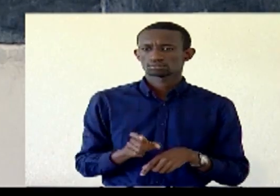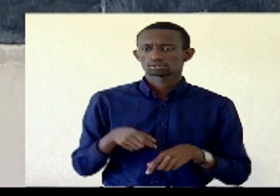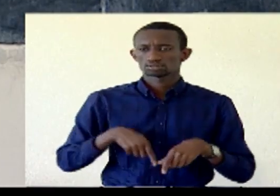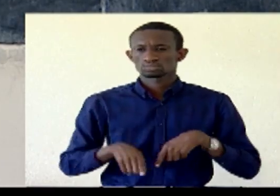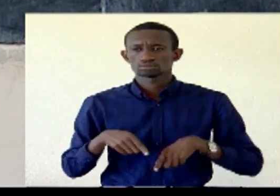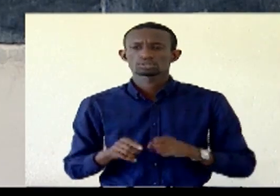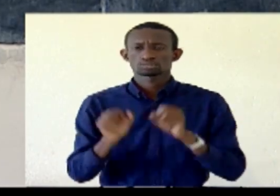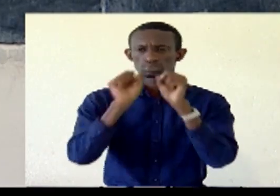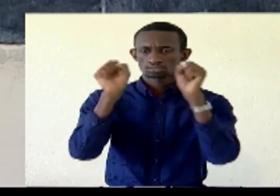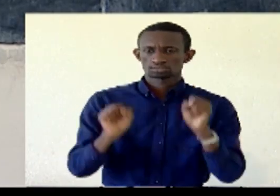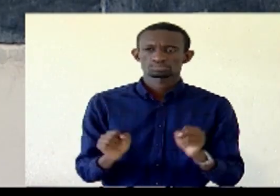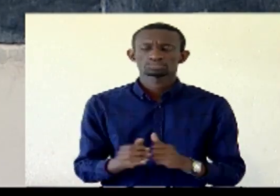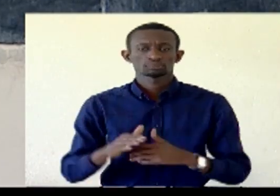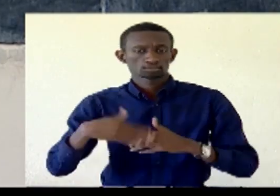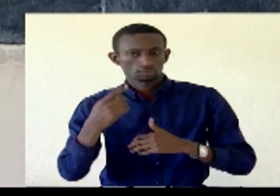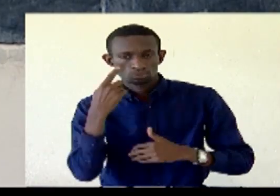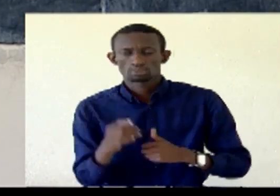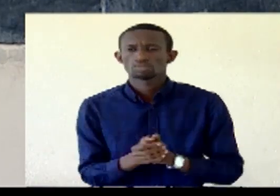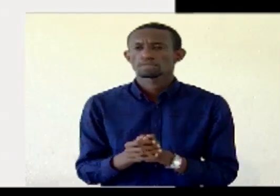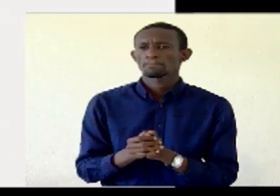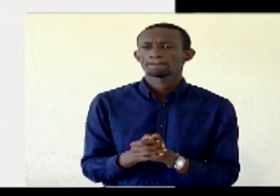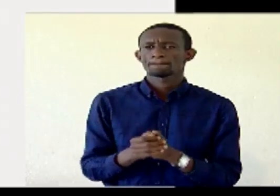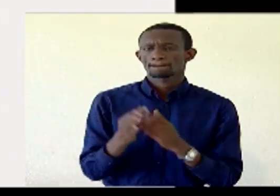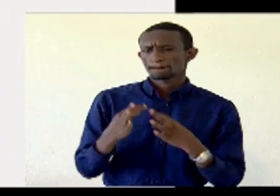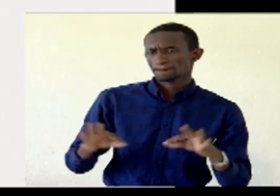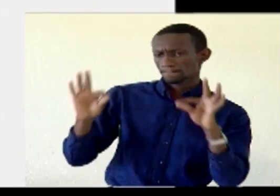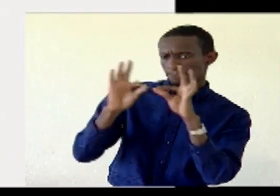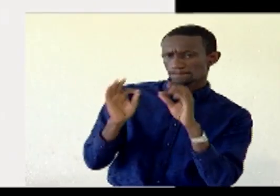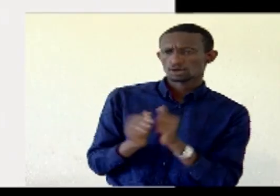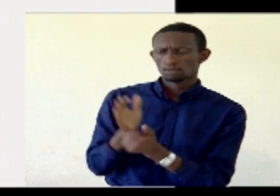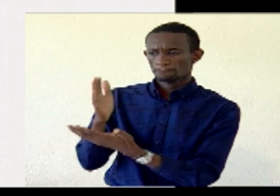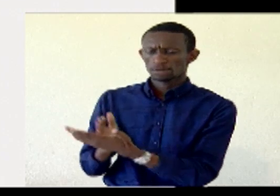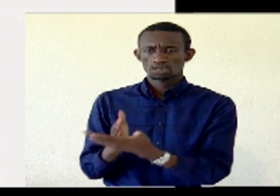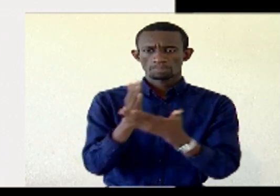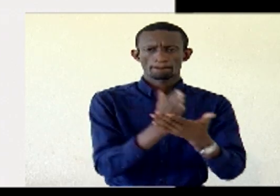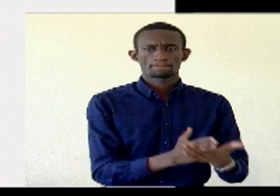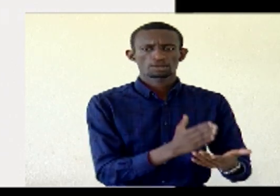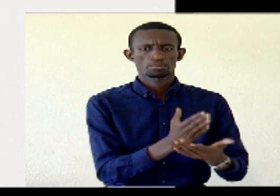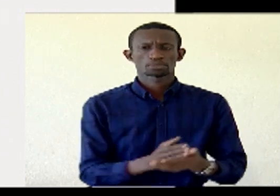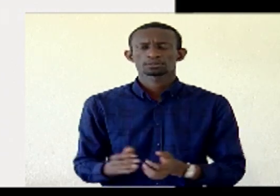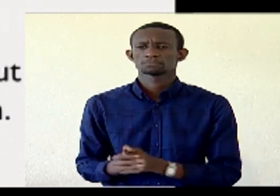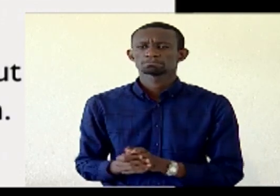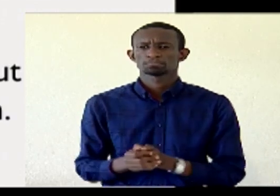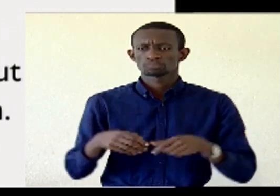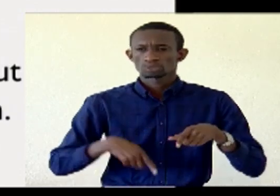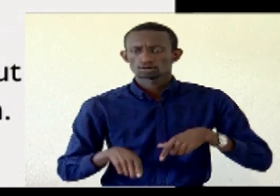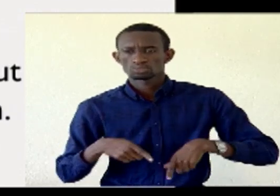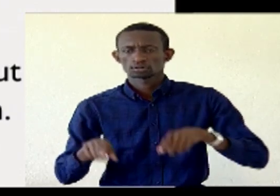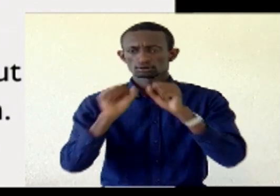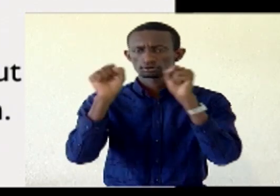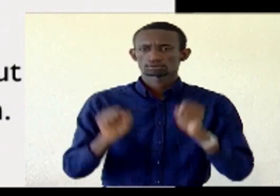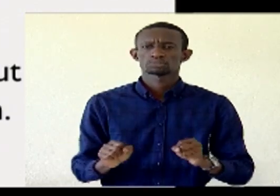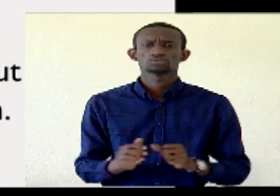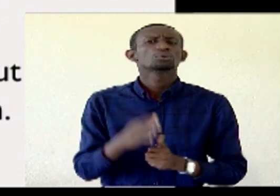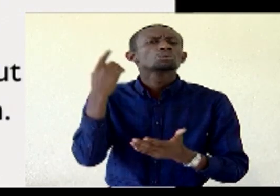functions of the parts of urinary system. So what are the major components of the